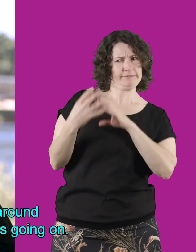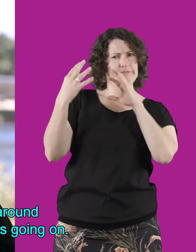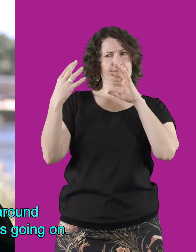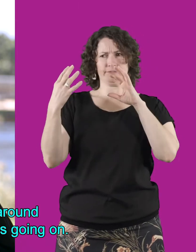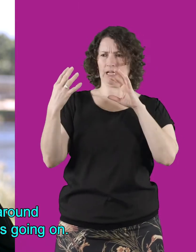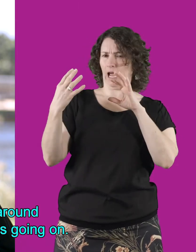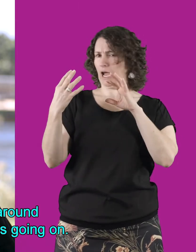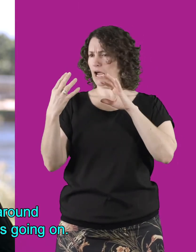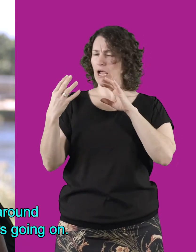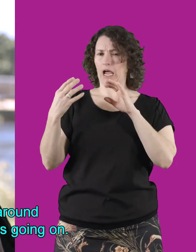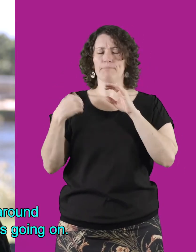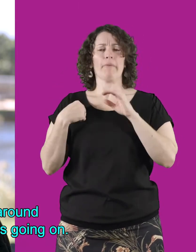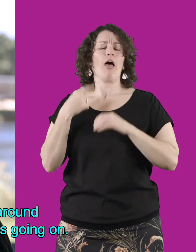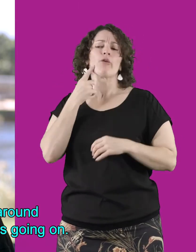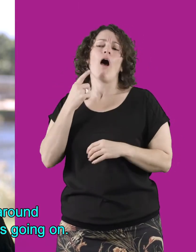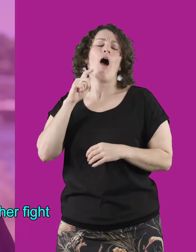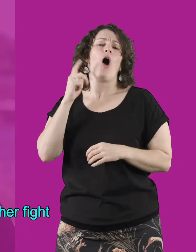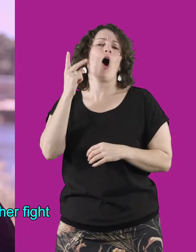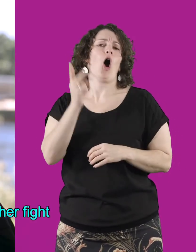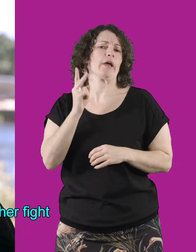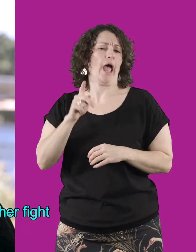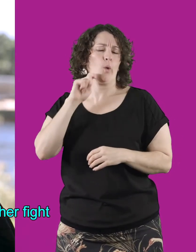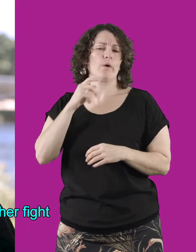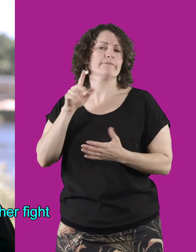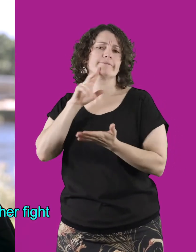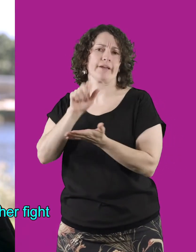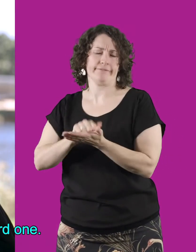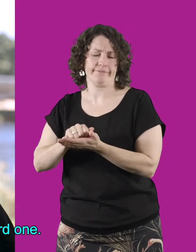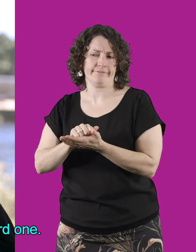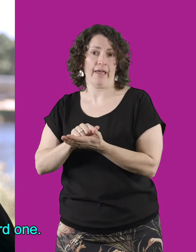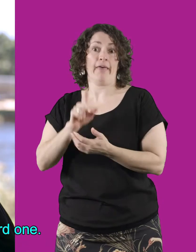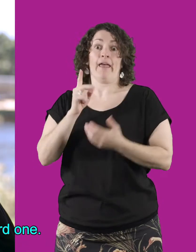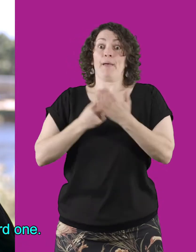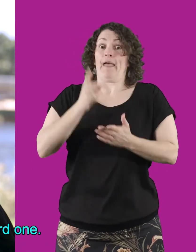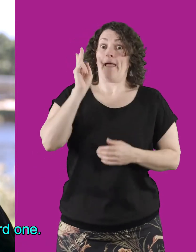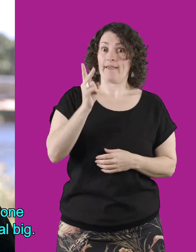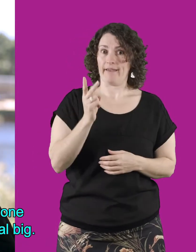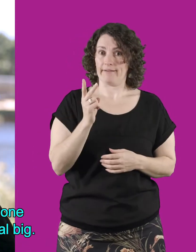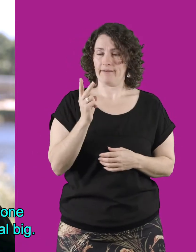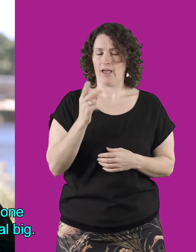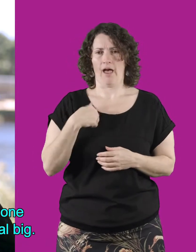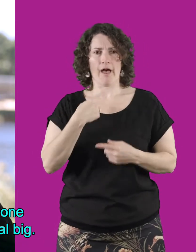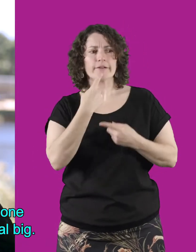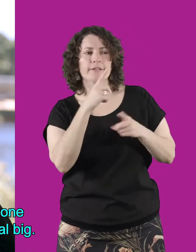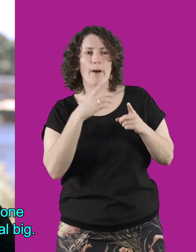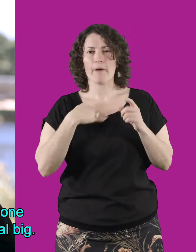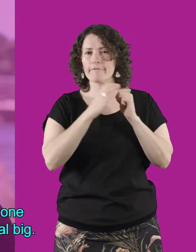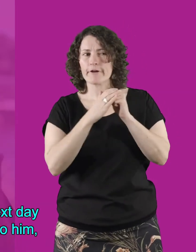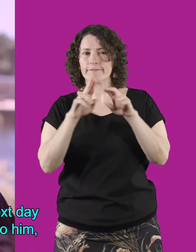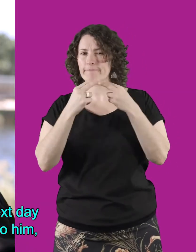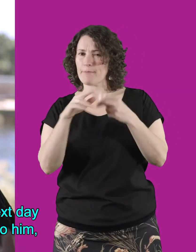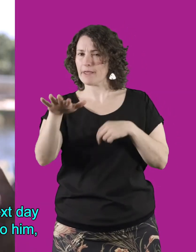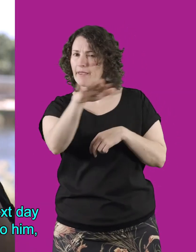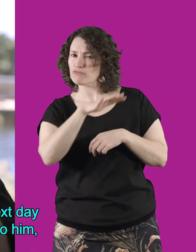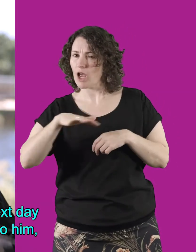telling people around Cranbourne on what was going on. There was another fight after that, and that was the third one. That was one where it was real big.